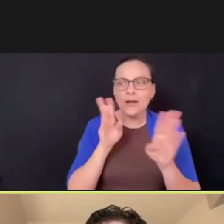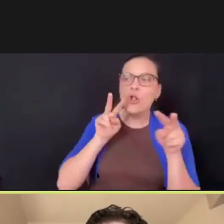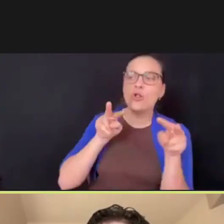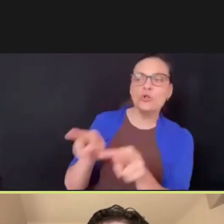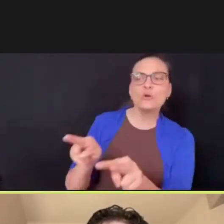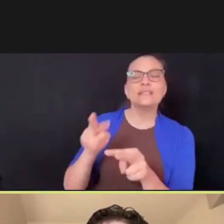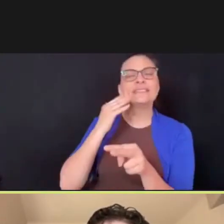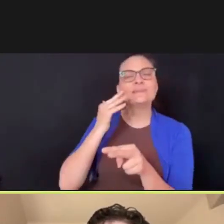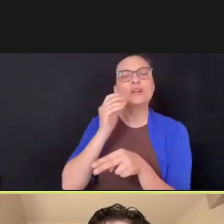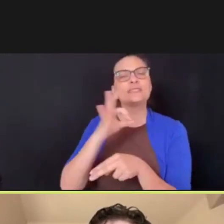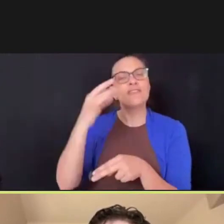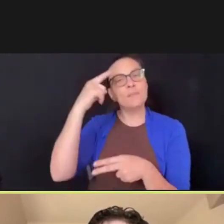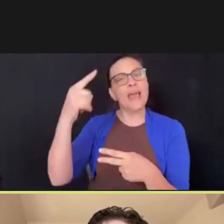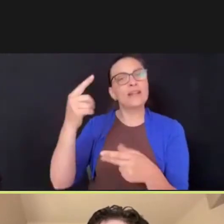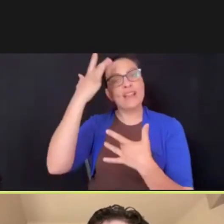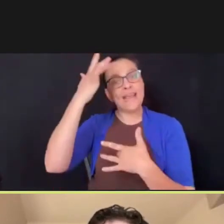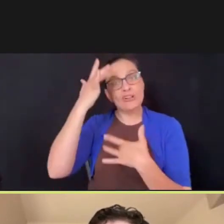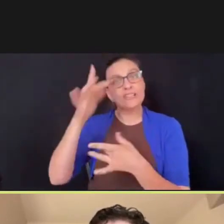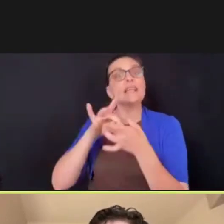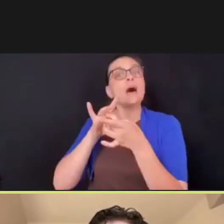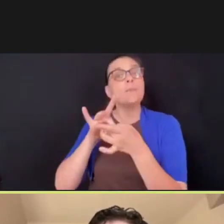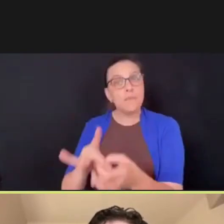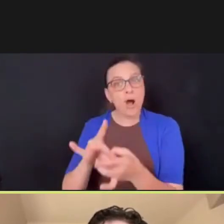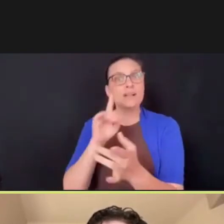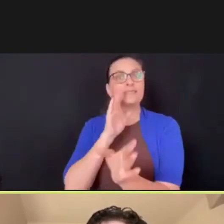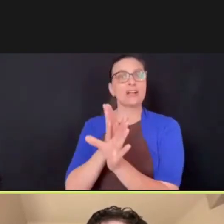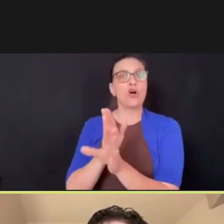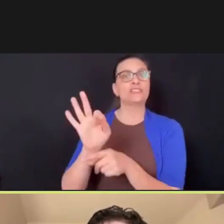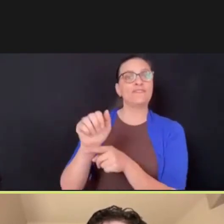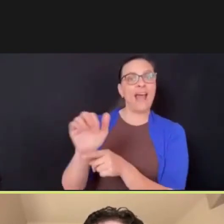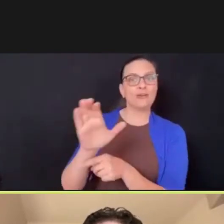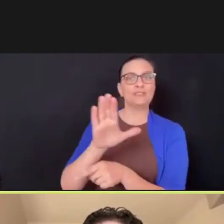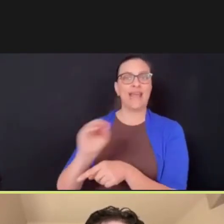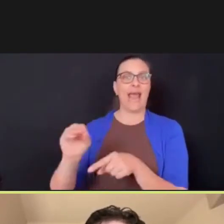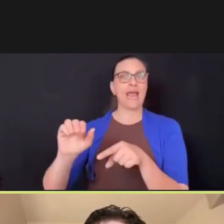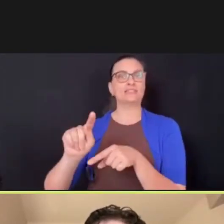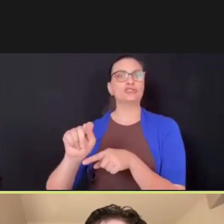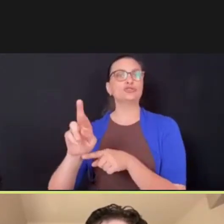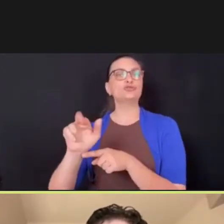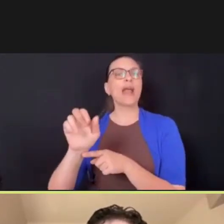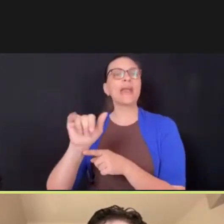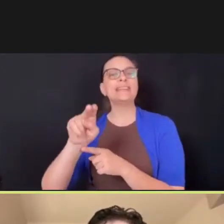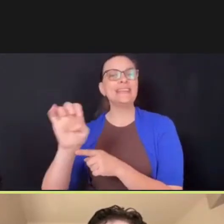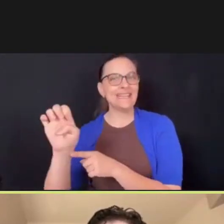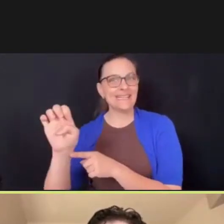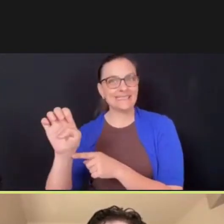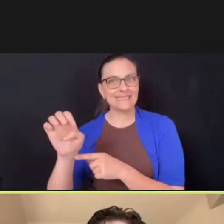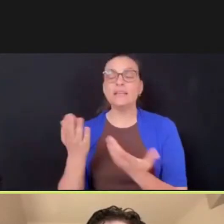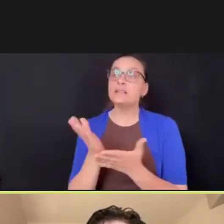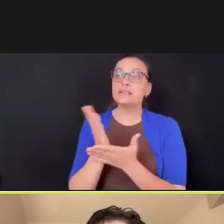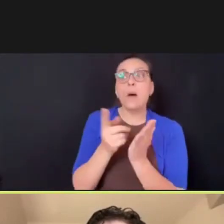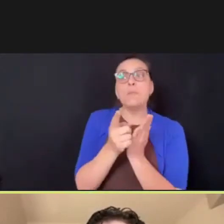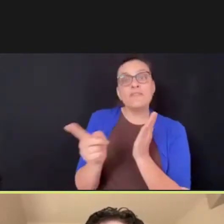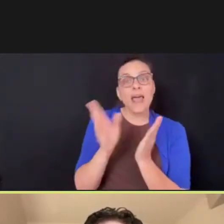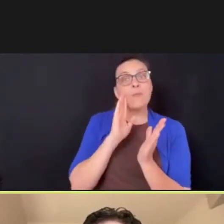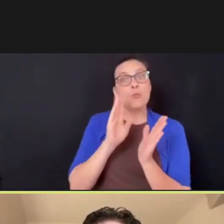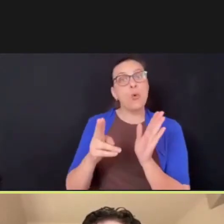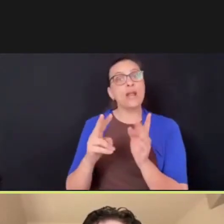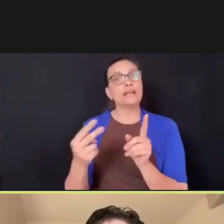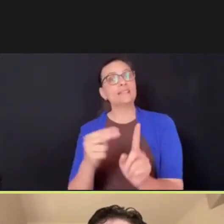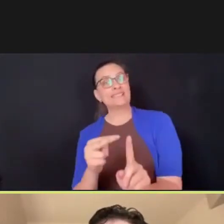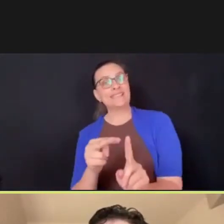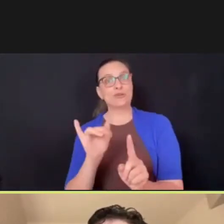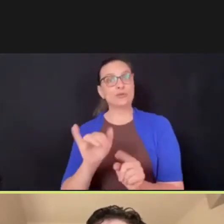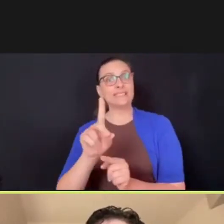psychology faculty and trainees, some of whom would consider that a disability, others might not. So issues